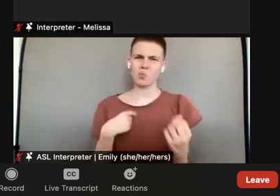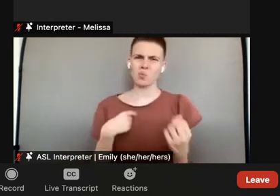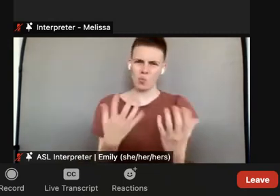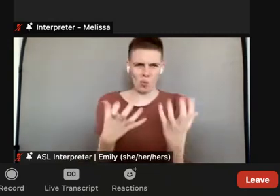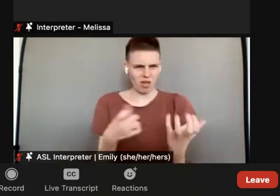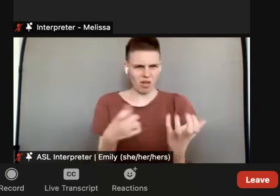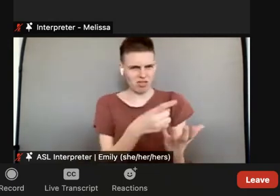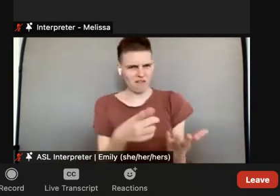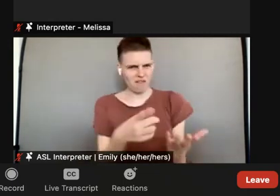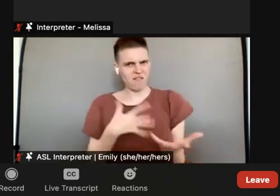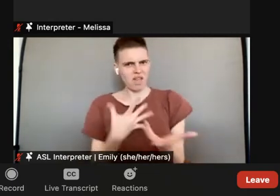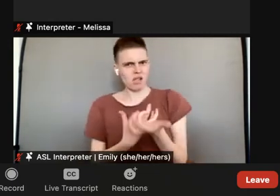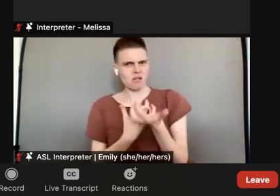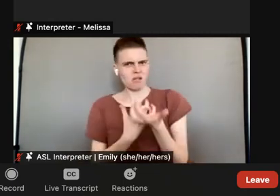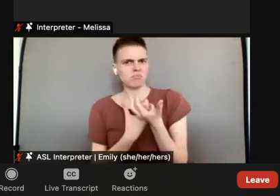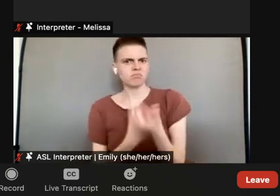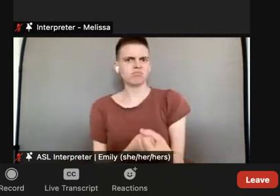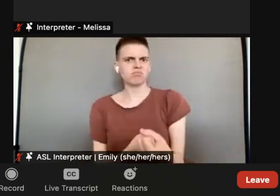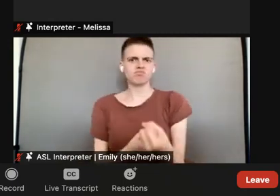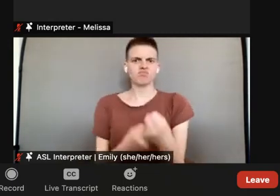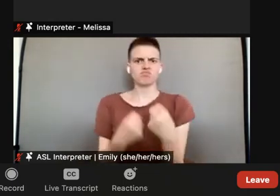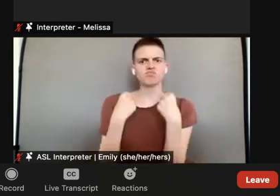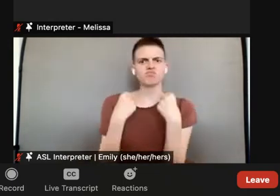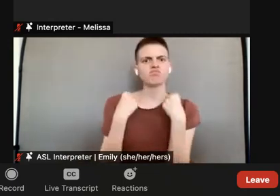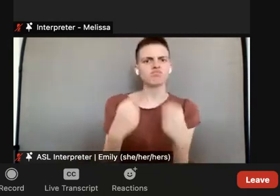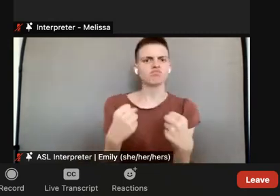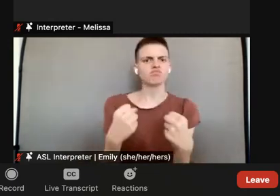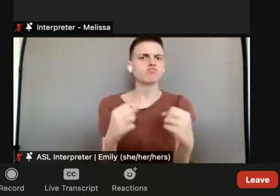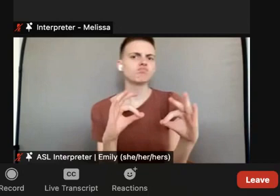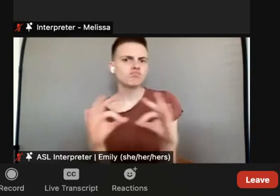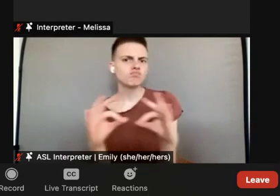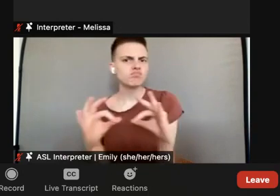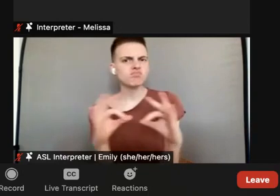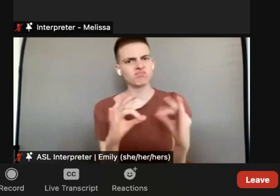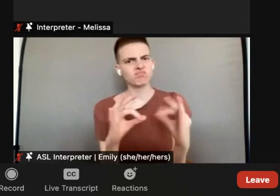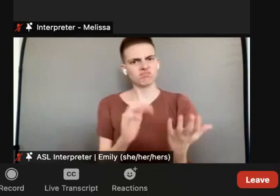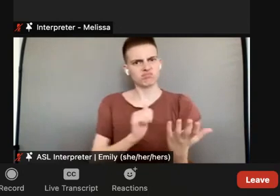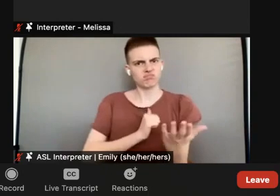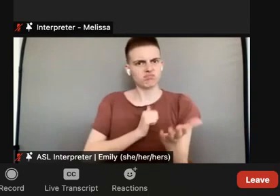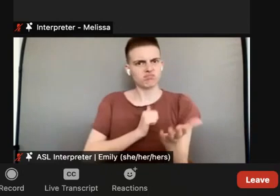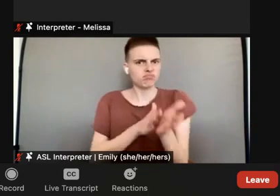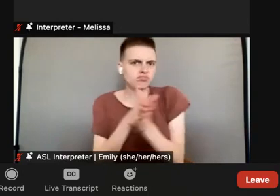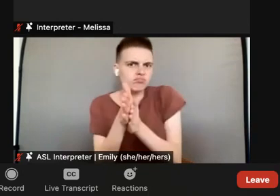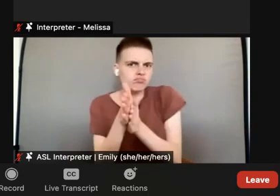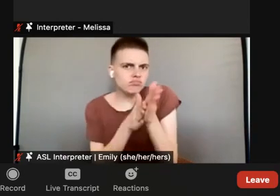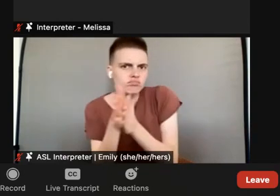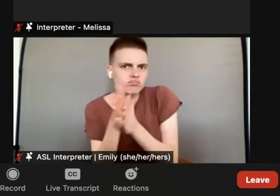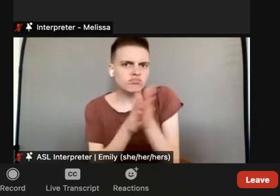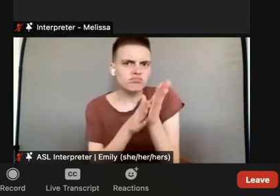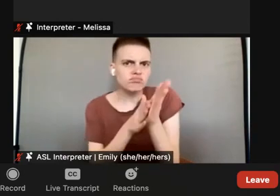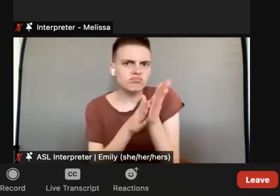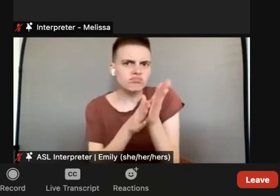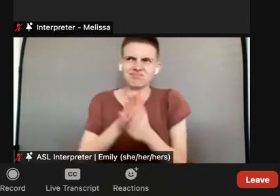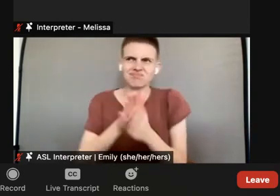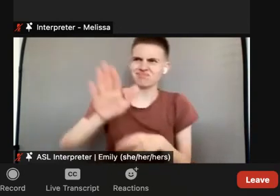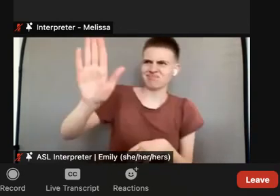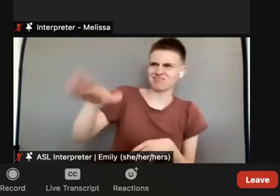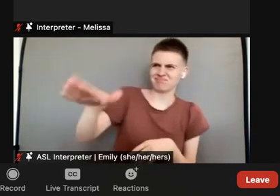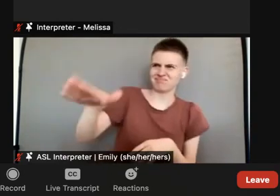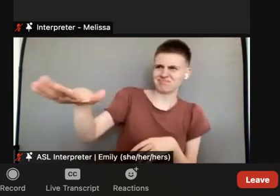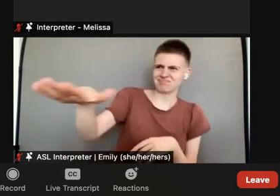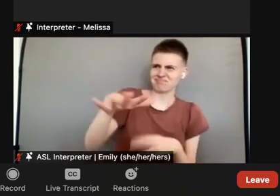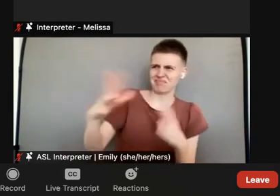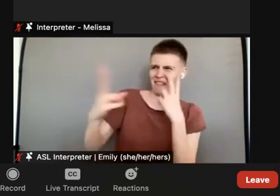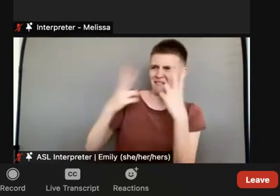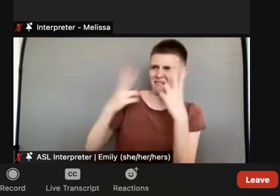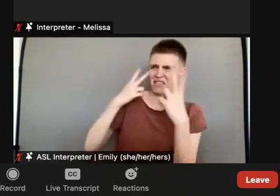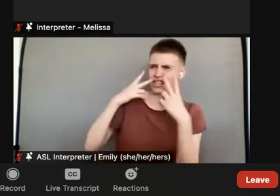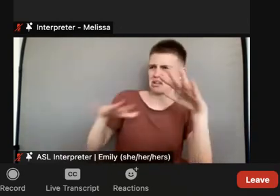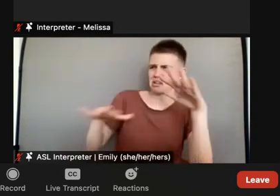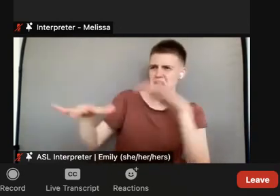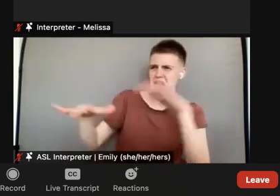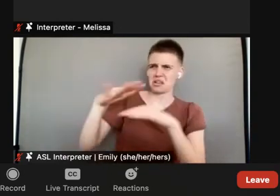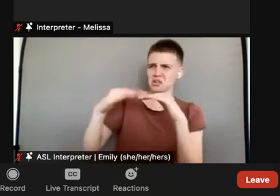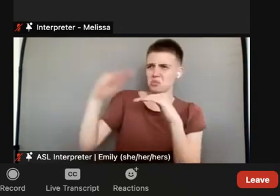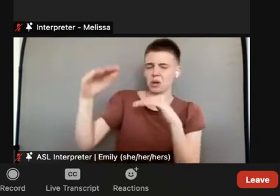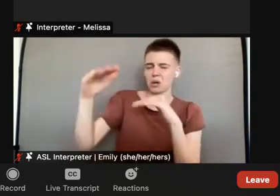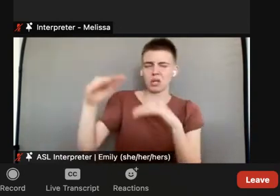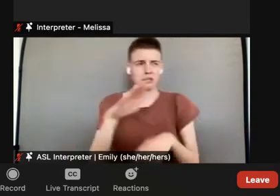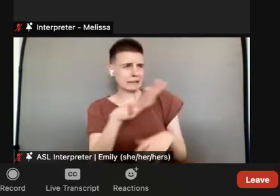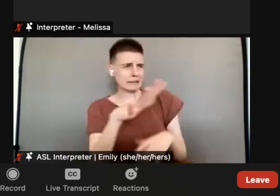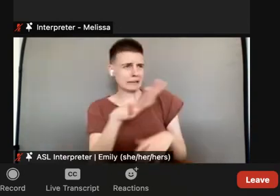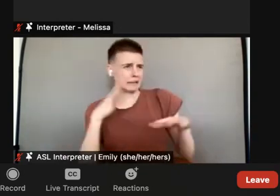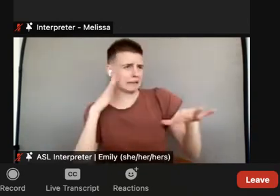have self-determination. We want them to be able to advocate and say, that's too visually cluttered, that's too noisy. Well, we